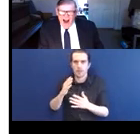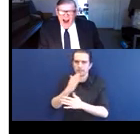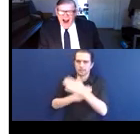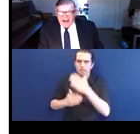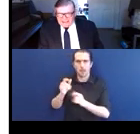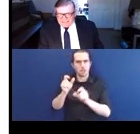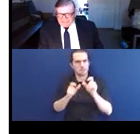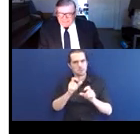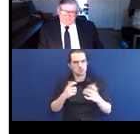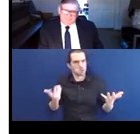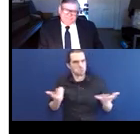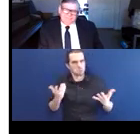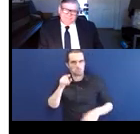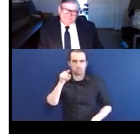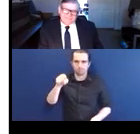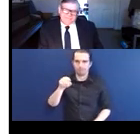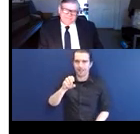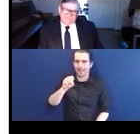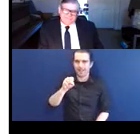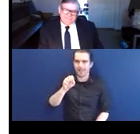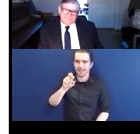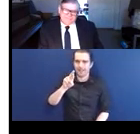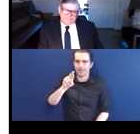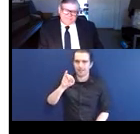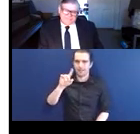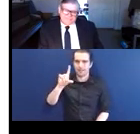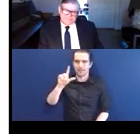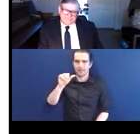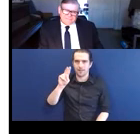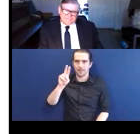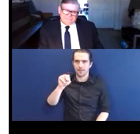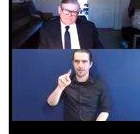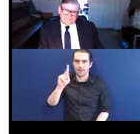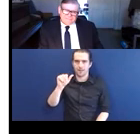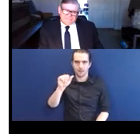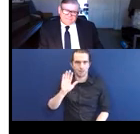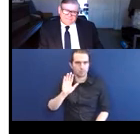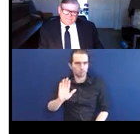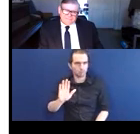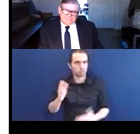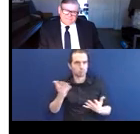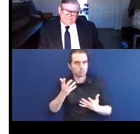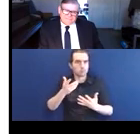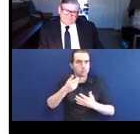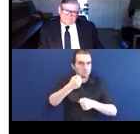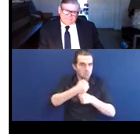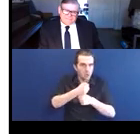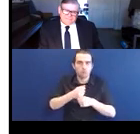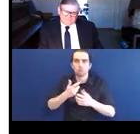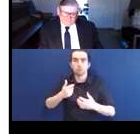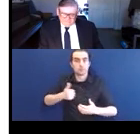gazette notification saying that 3% of government reservations should be for people with